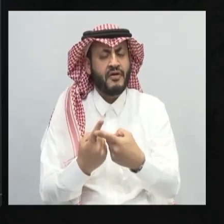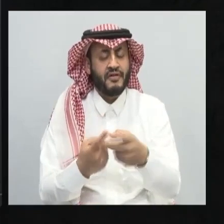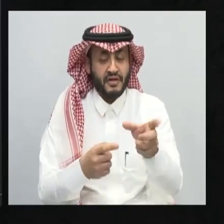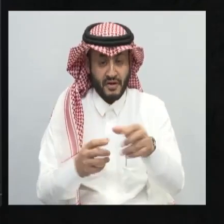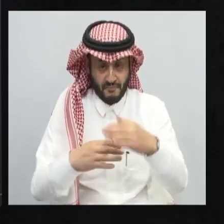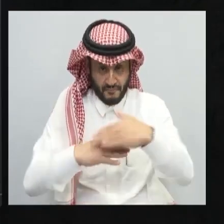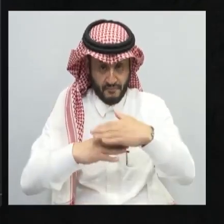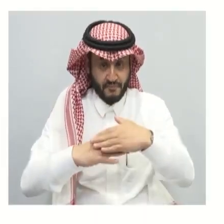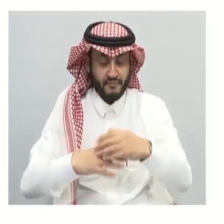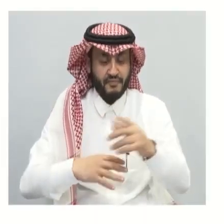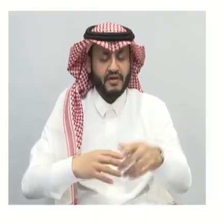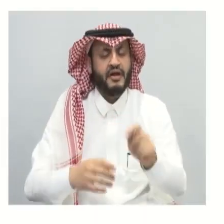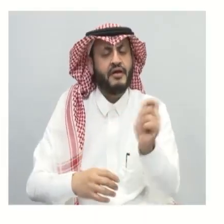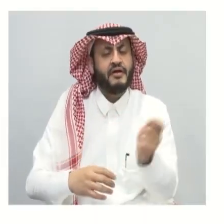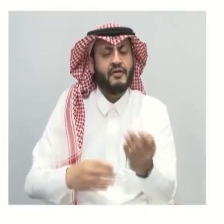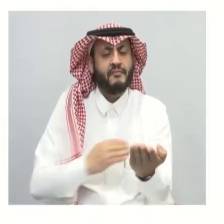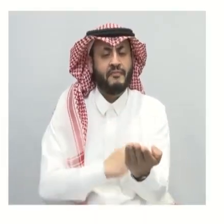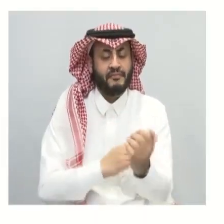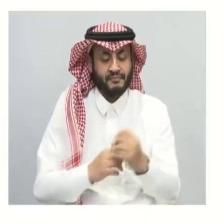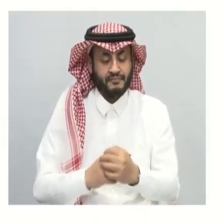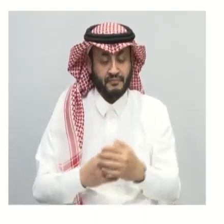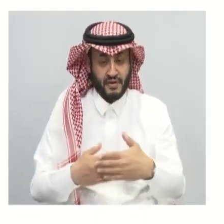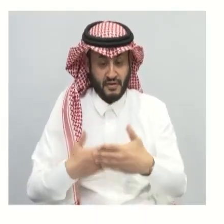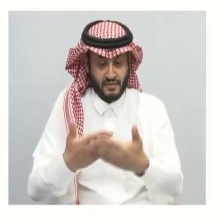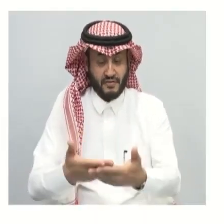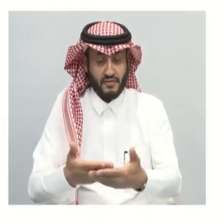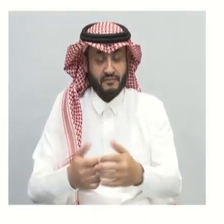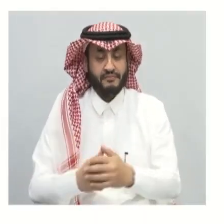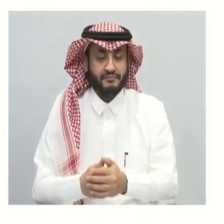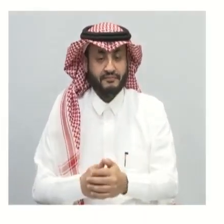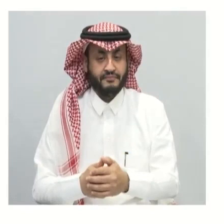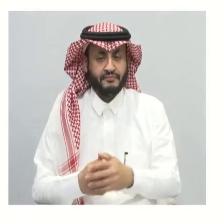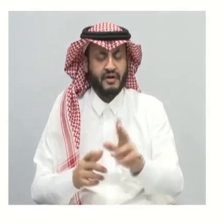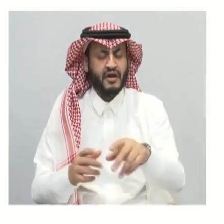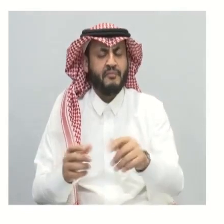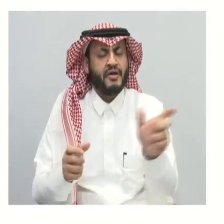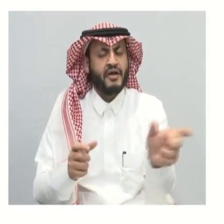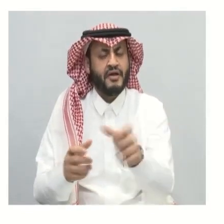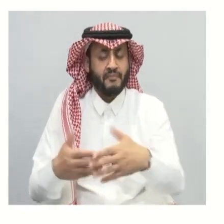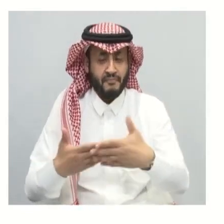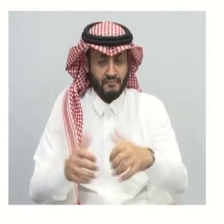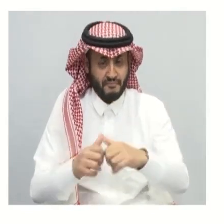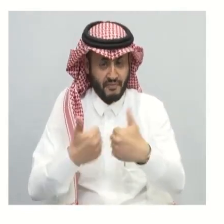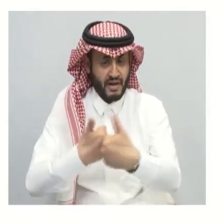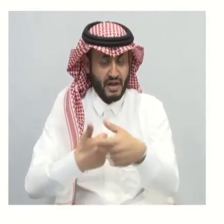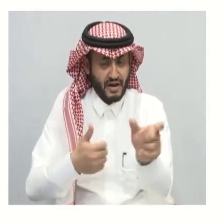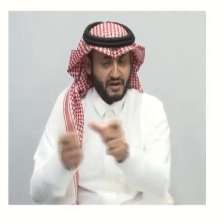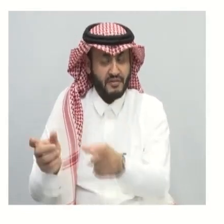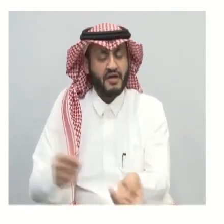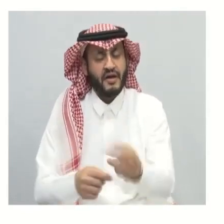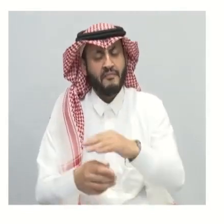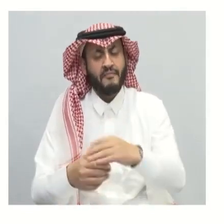based on it. You will, here, you will interview some of the members of your family and find out